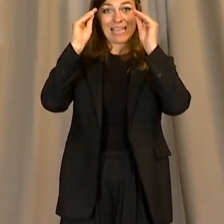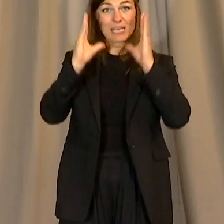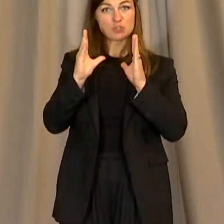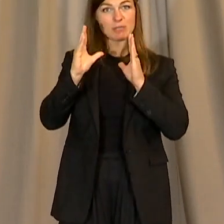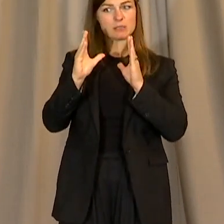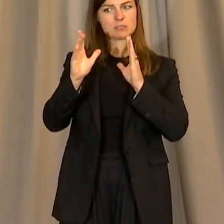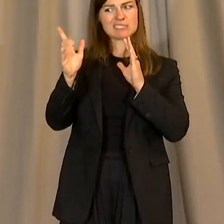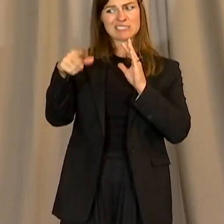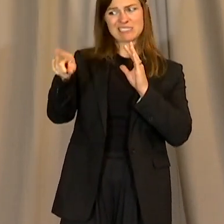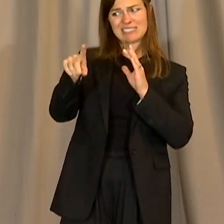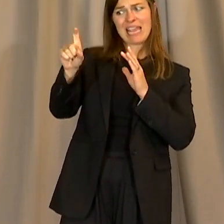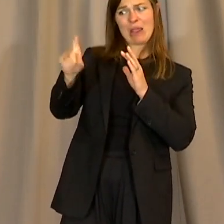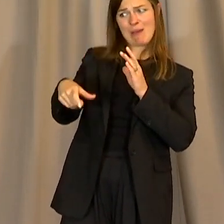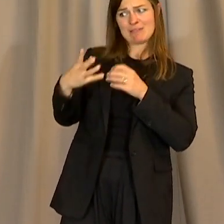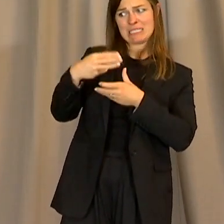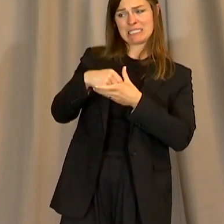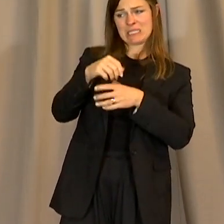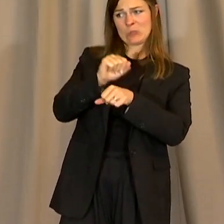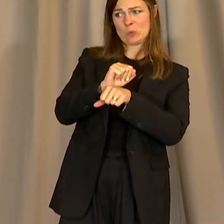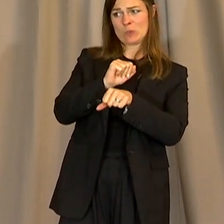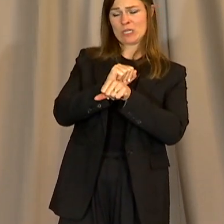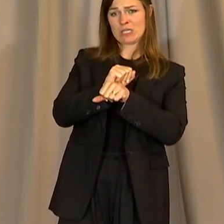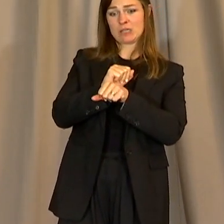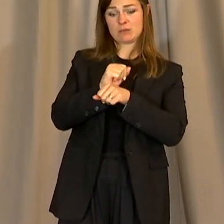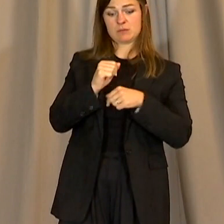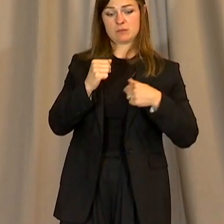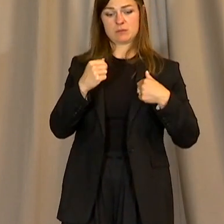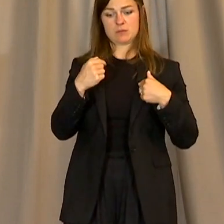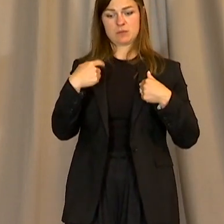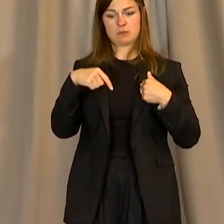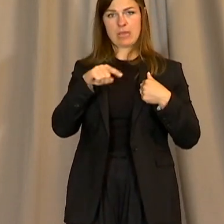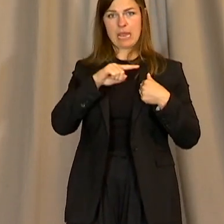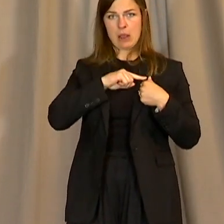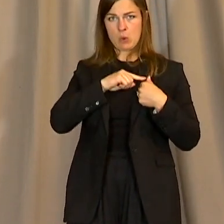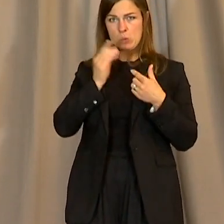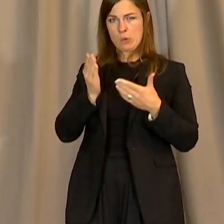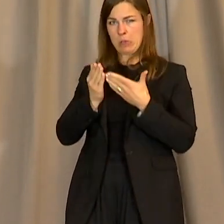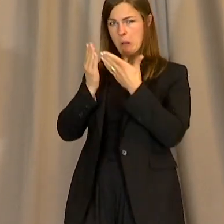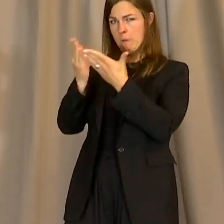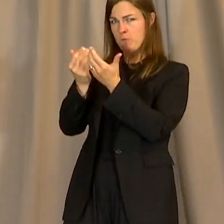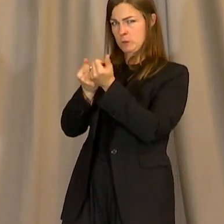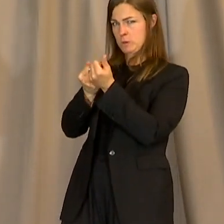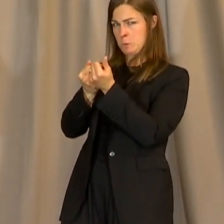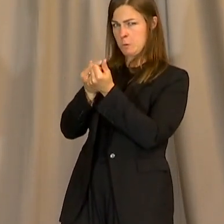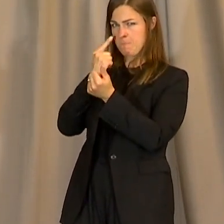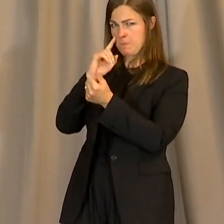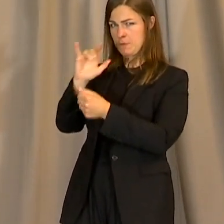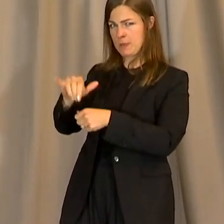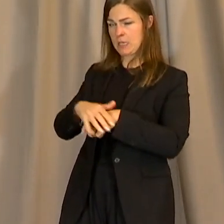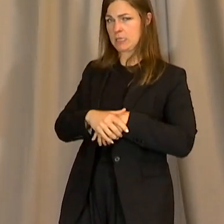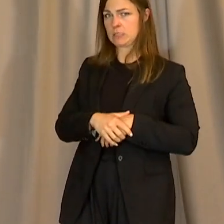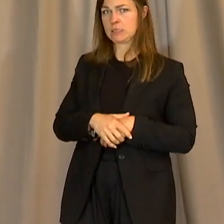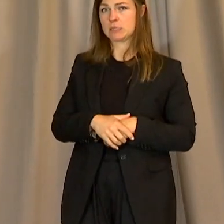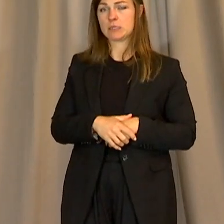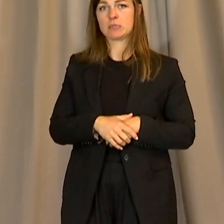work, how, as fellow educators, do we maybe offer support,